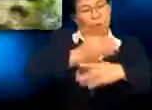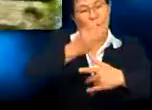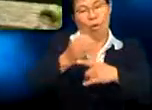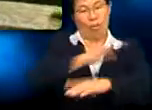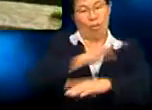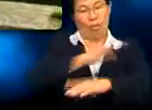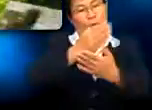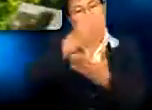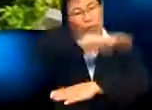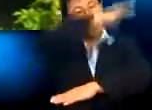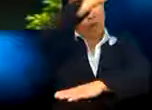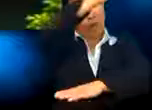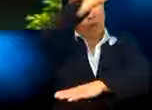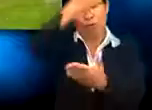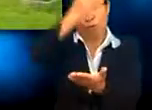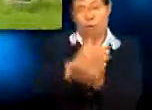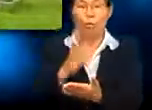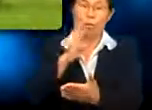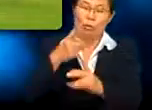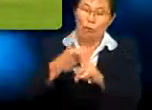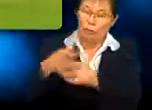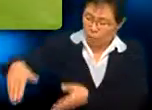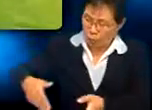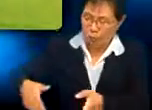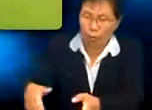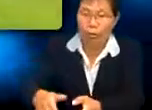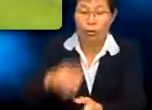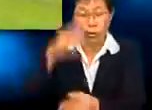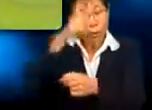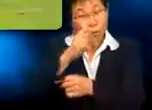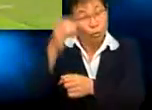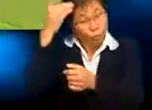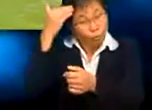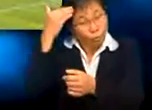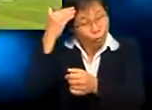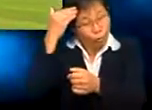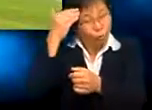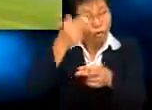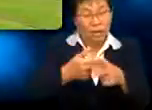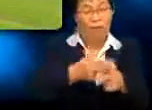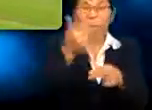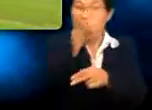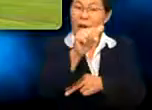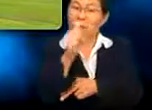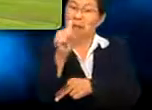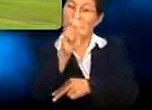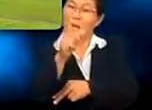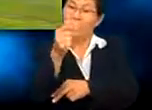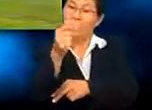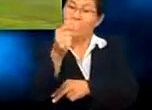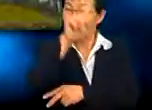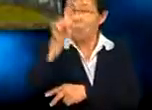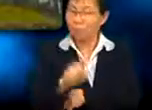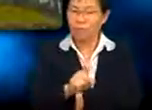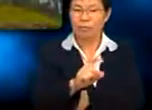mountain to stop the water from flowing. Do you know the names of any dams? I do.